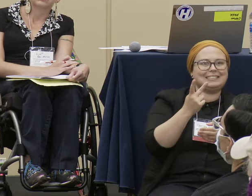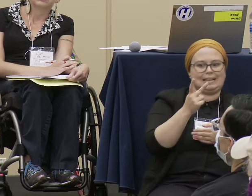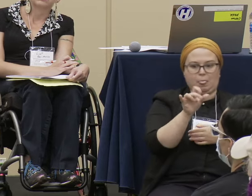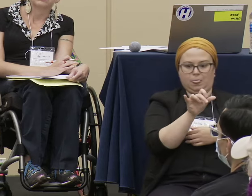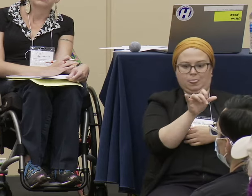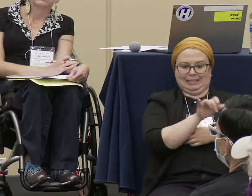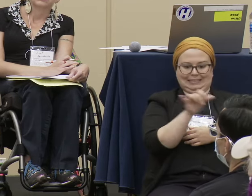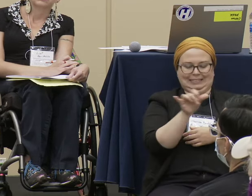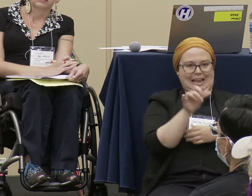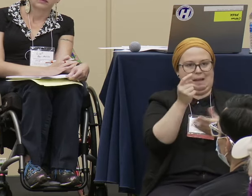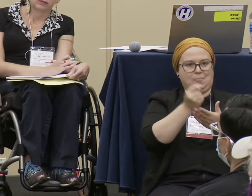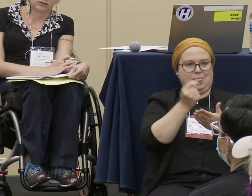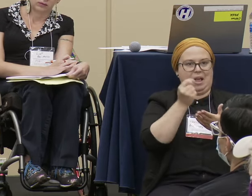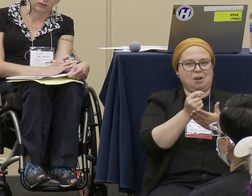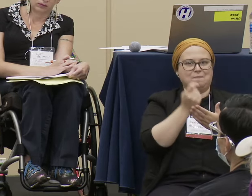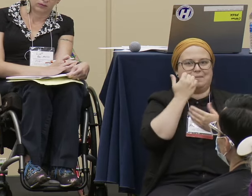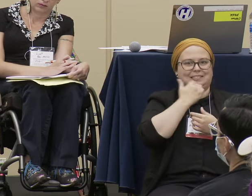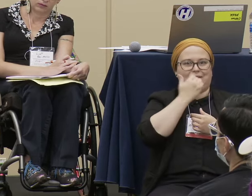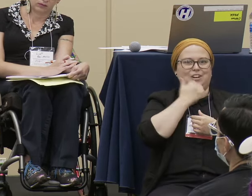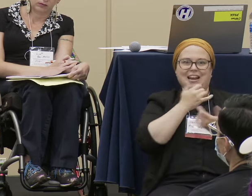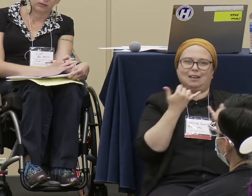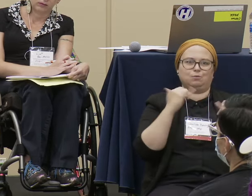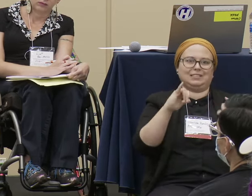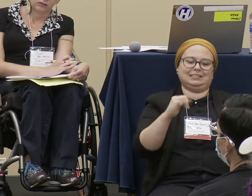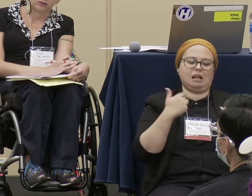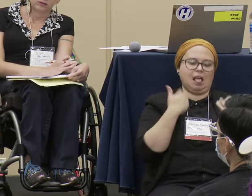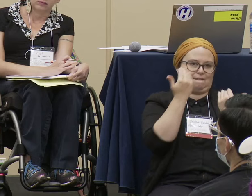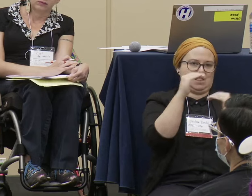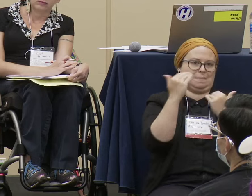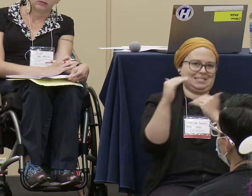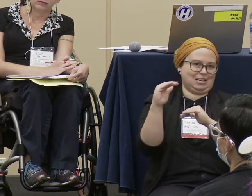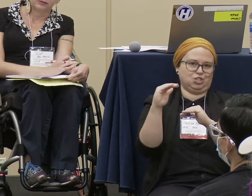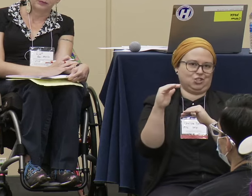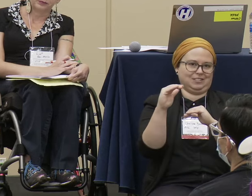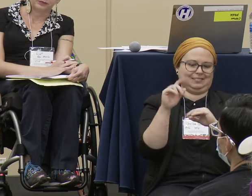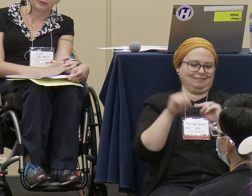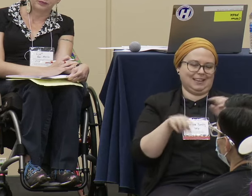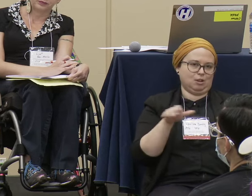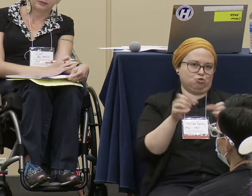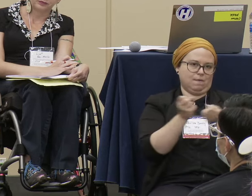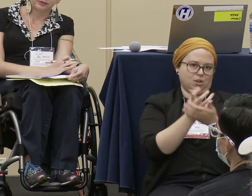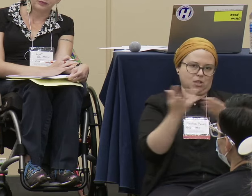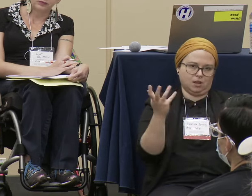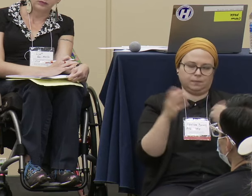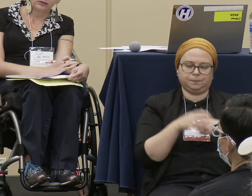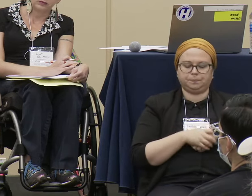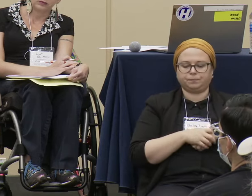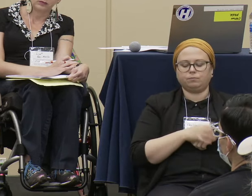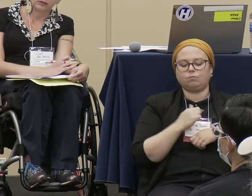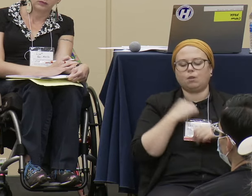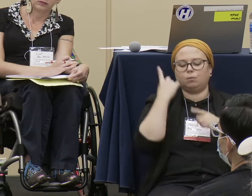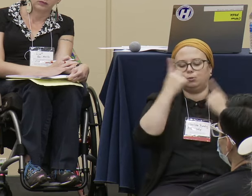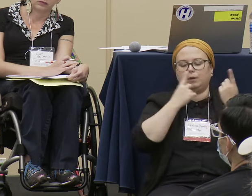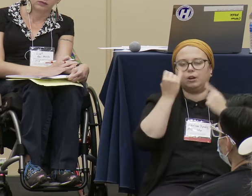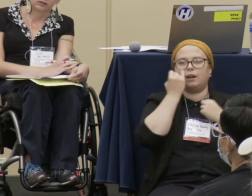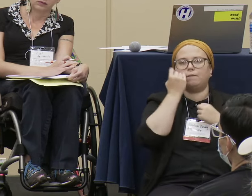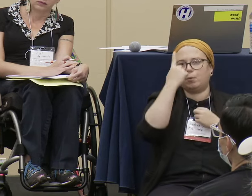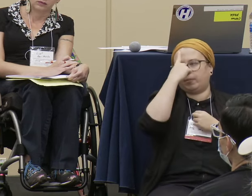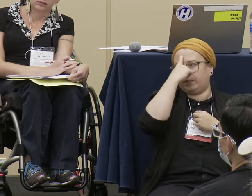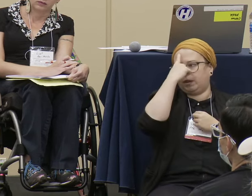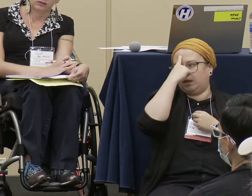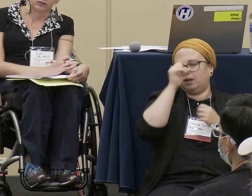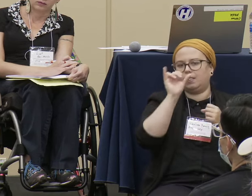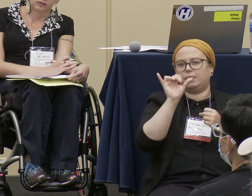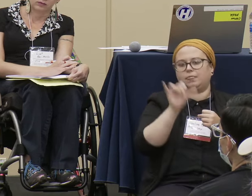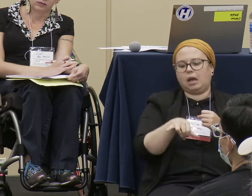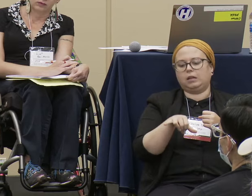And there's just a lot of limitations to what it's able to do. And so I was wondering if you think that, you know, that's something that